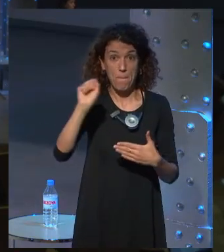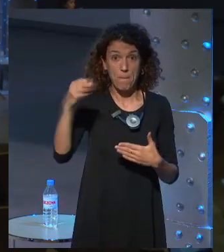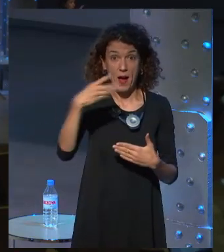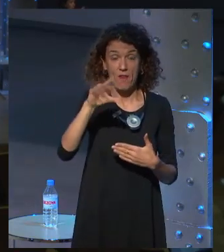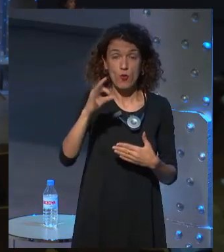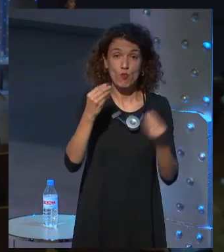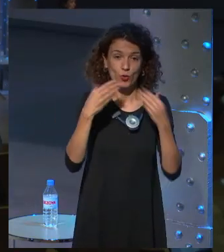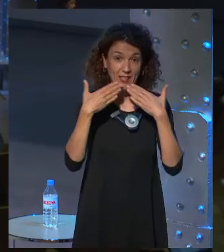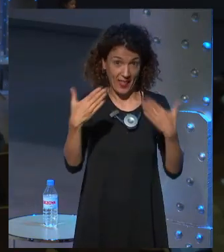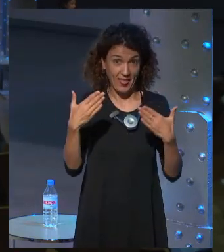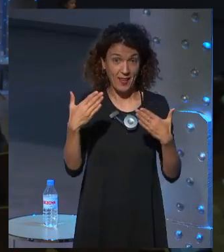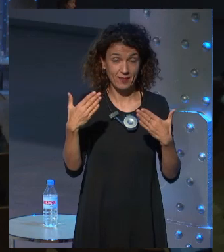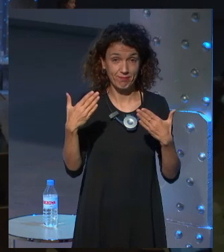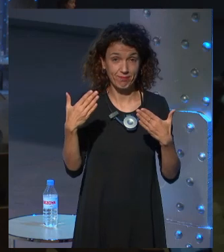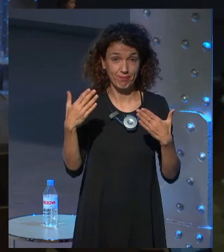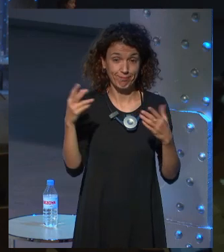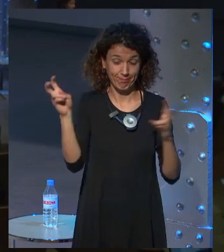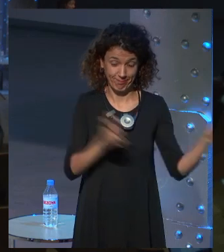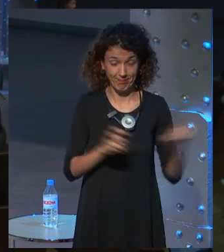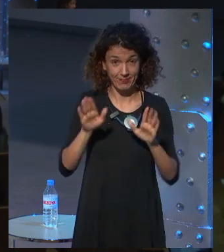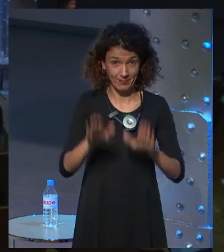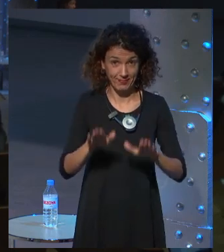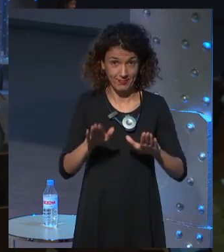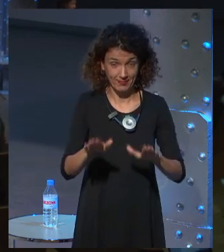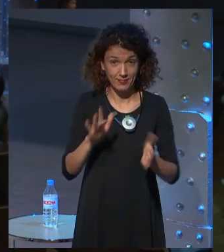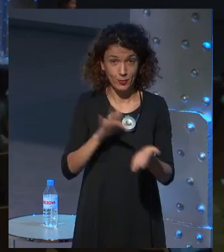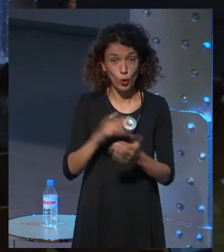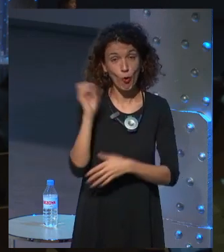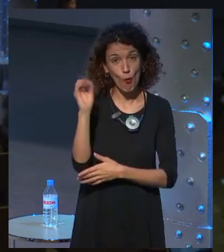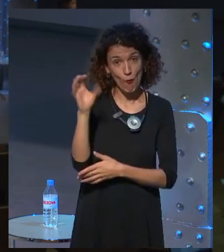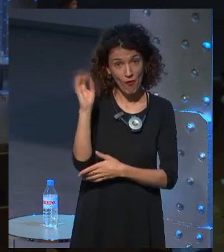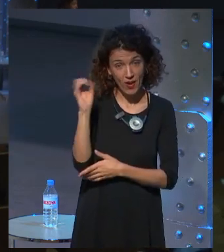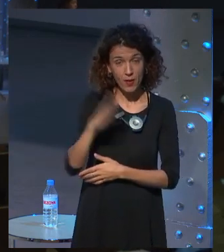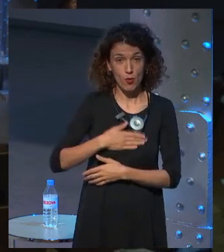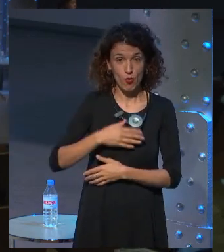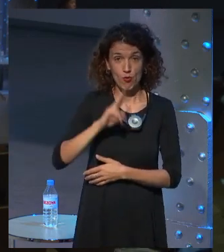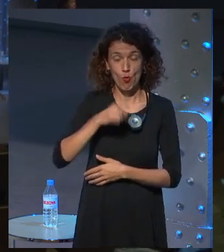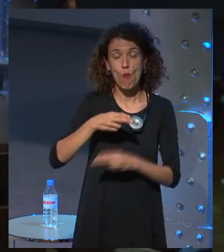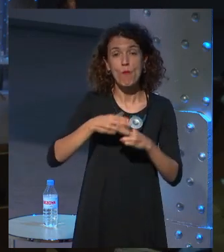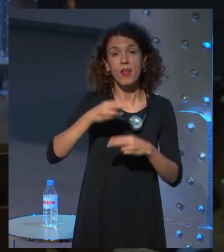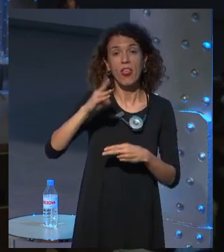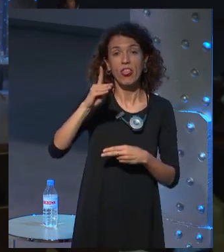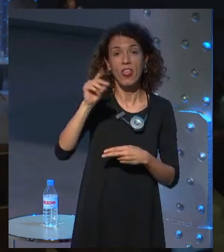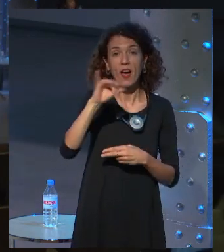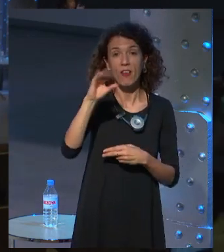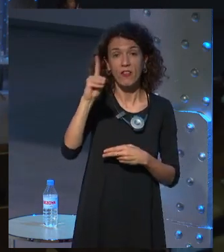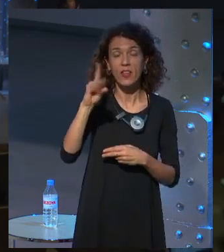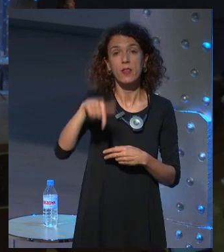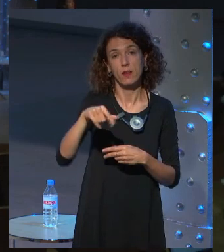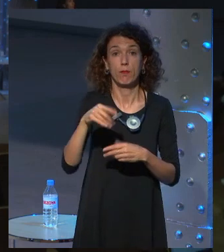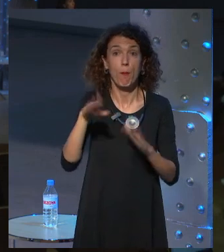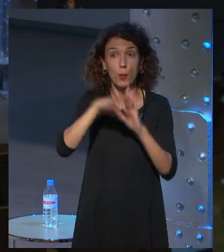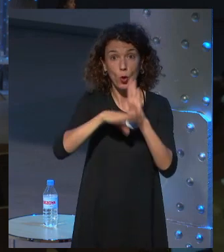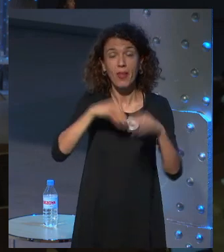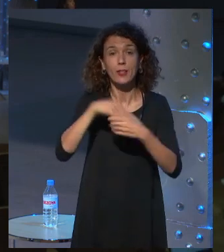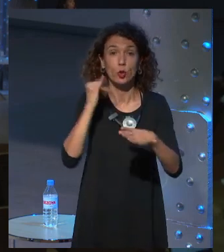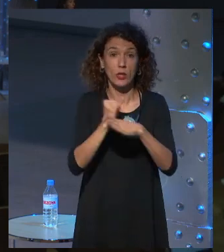Thank you, Pablo, and thank you all for attending this conference. I'm David Blázquez. I'm the